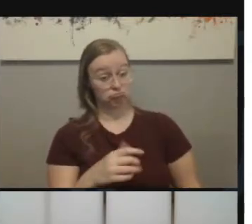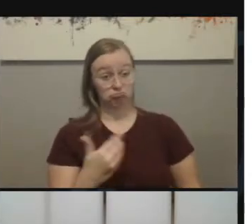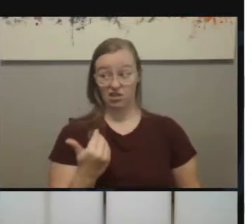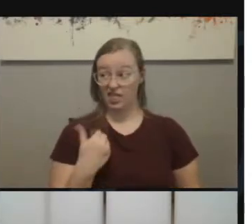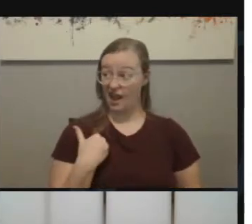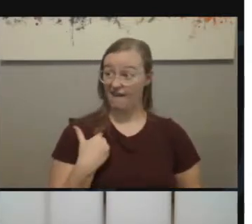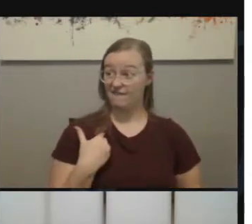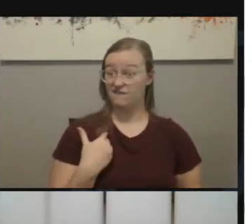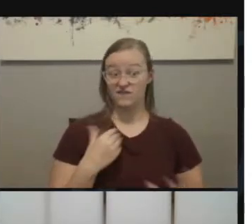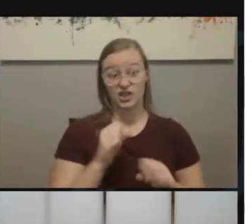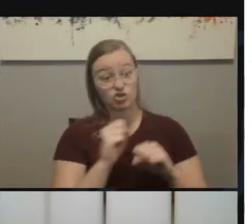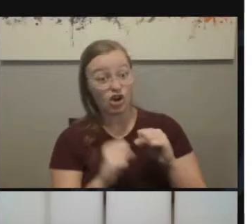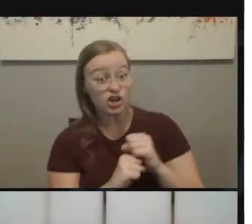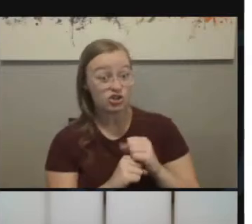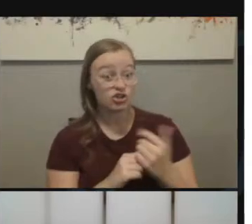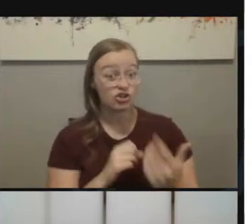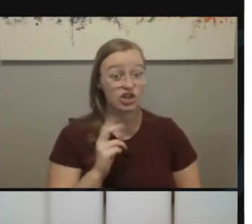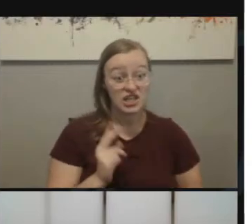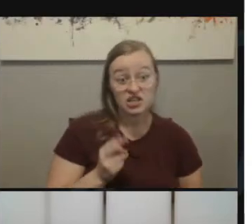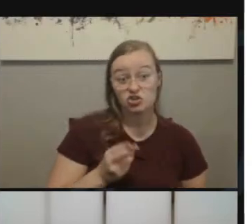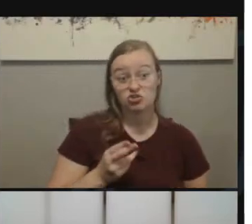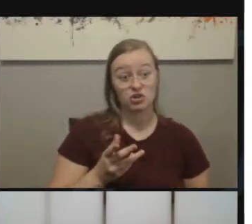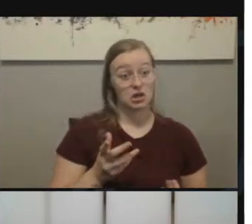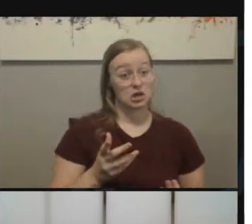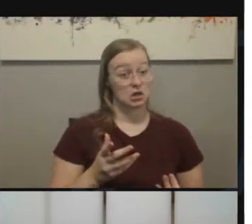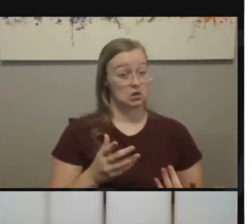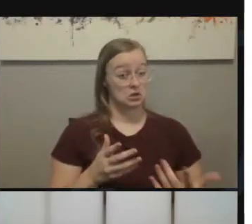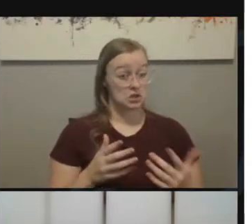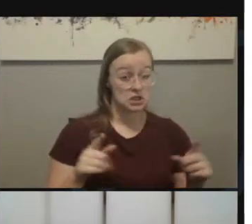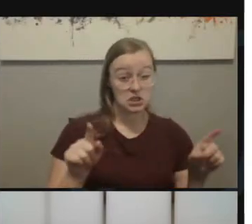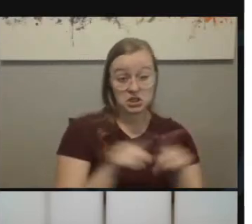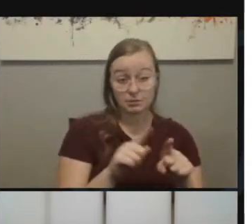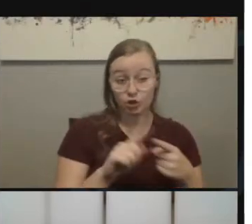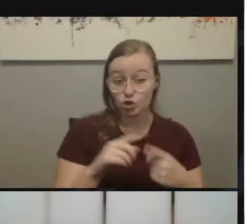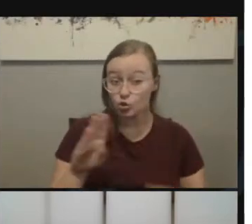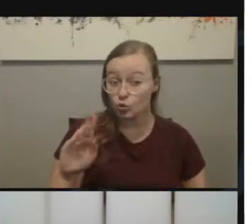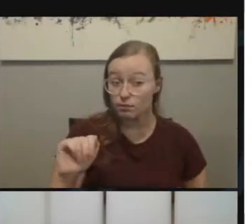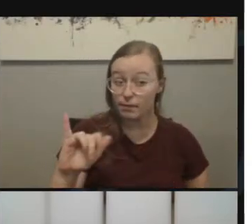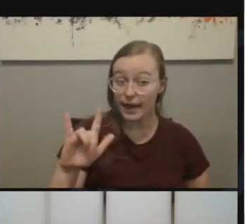of structure in history comparable in some way to the Baileys?